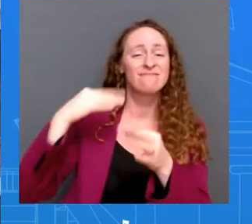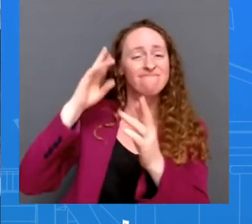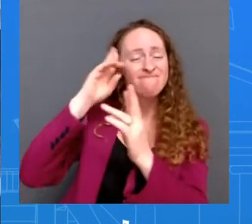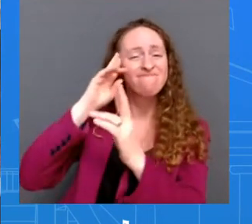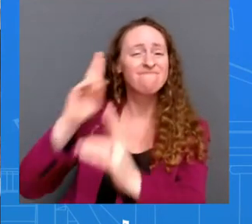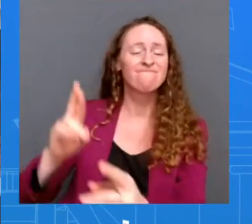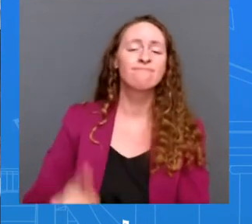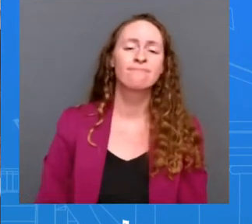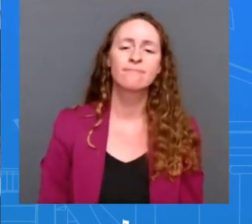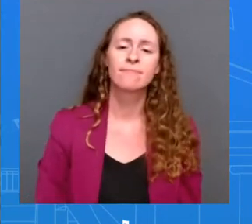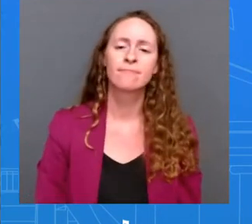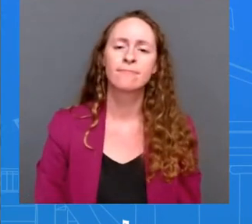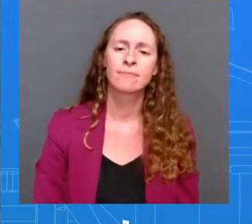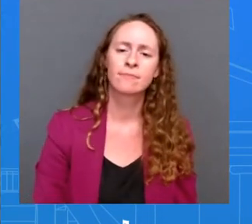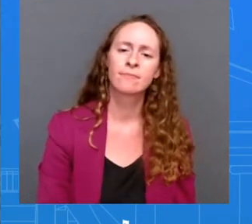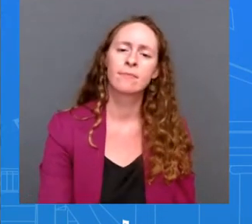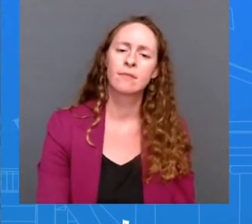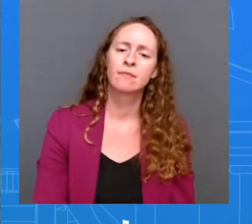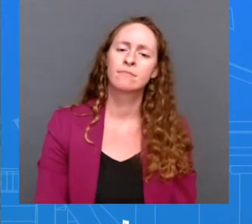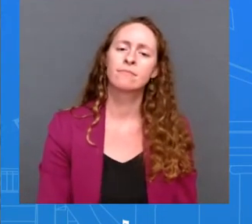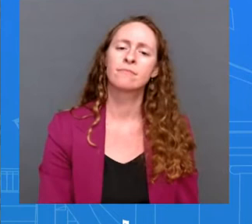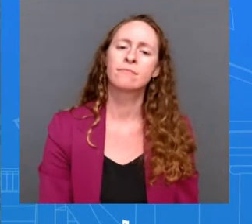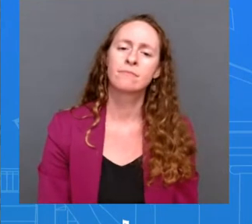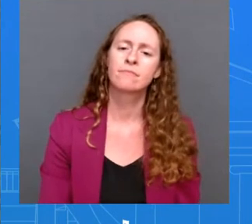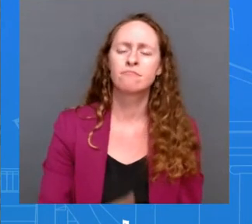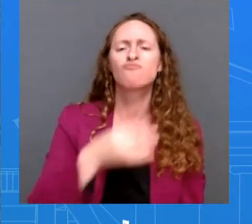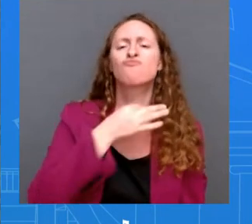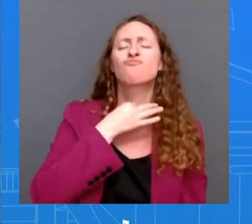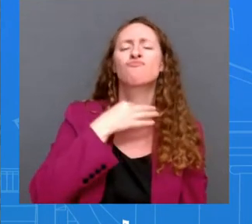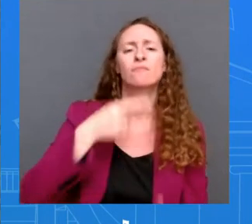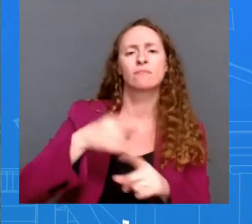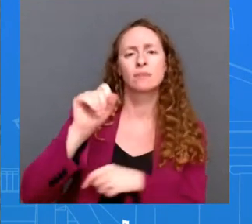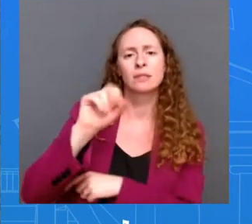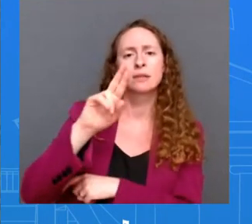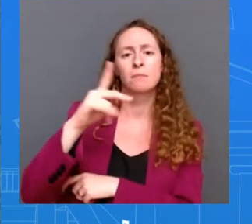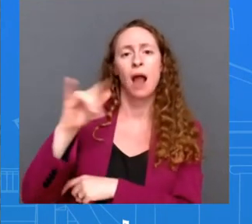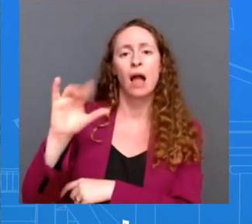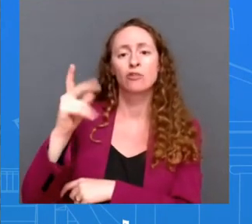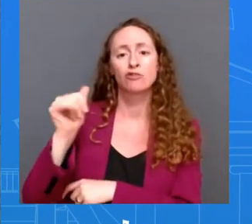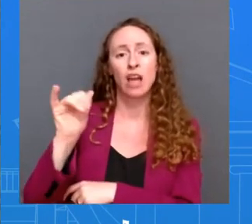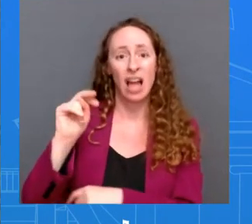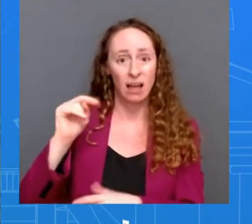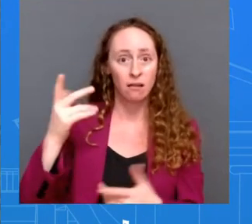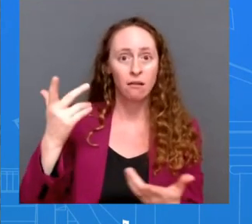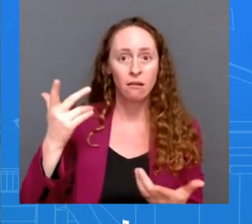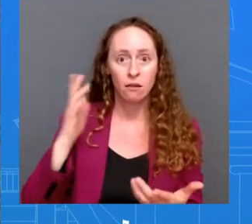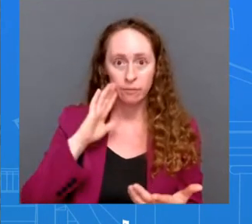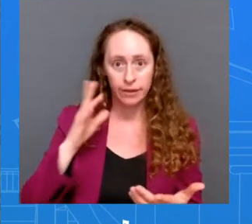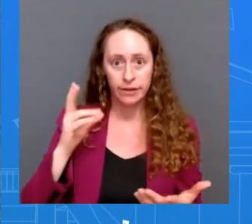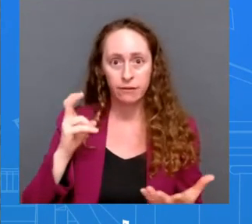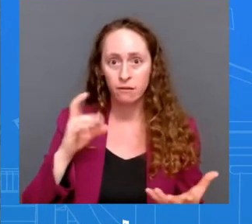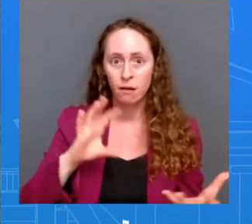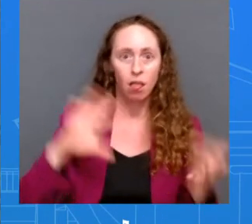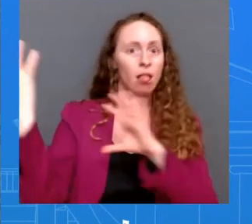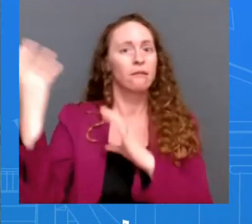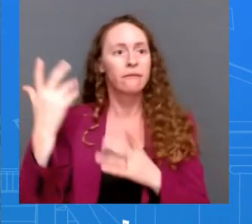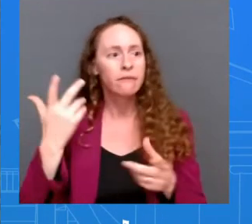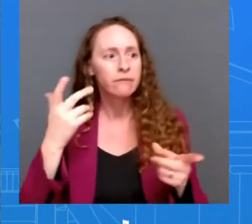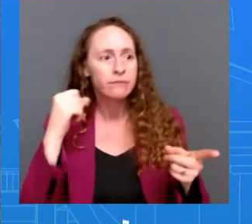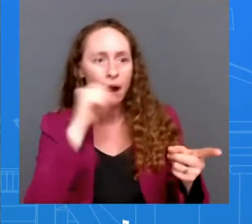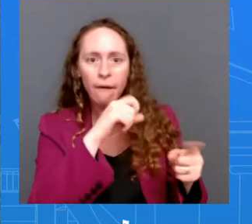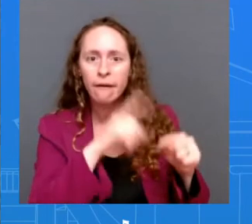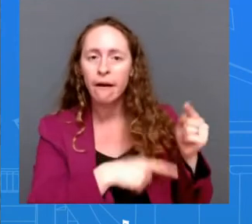and will we have problems? I don't think we've seen any effects yet. I mean, we're only a few days into this. So it's something we're watching and certainly concerned